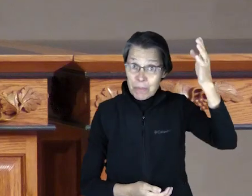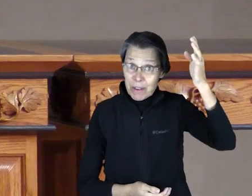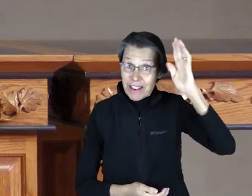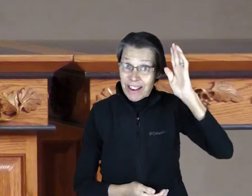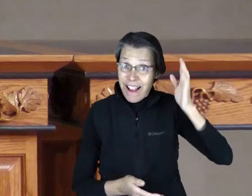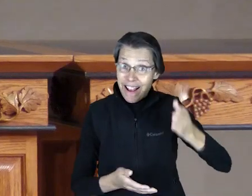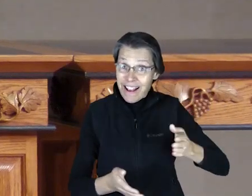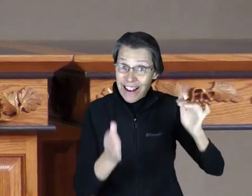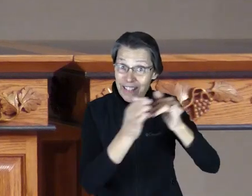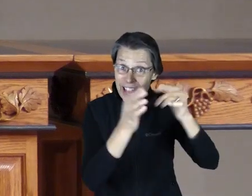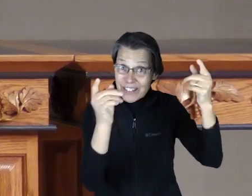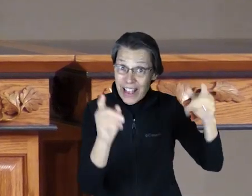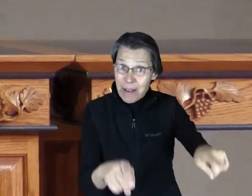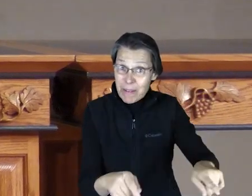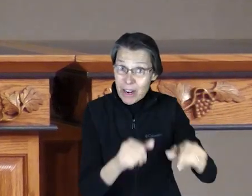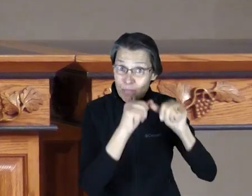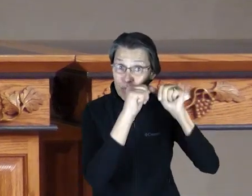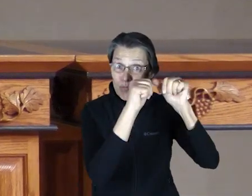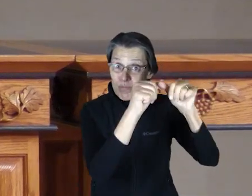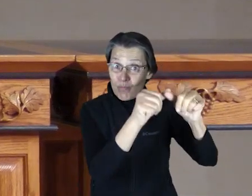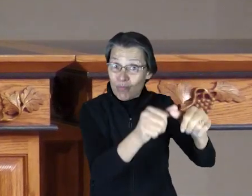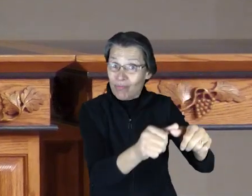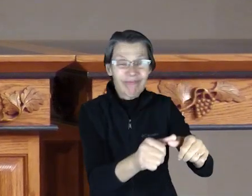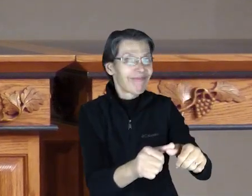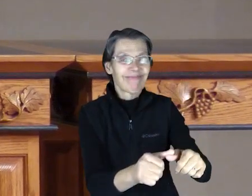but God wouldn't let Moses go.